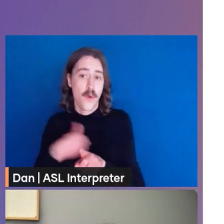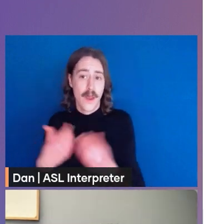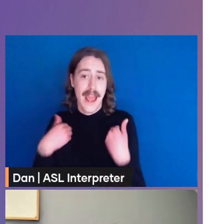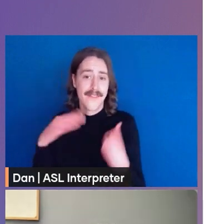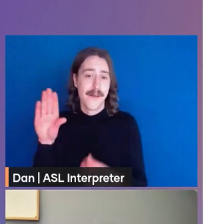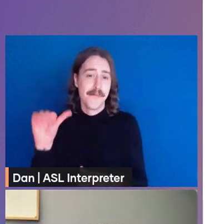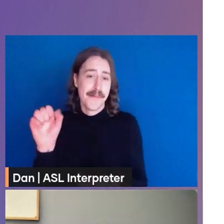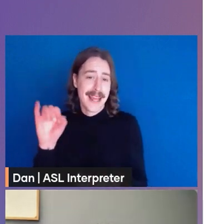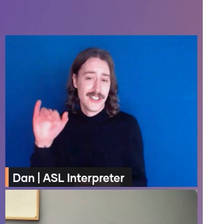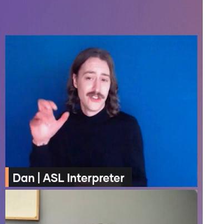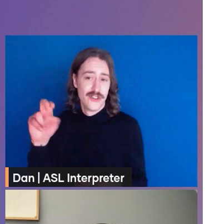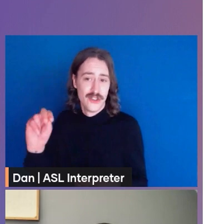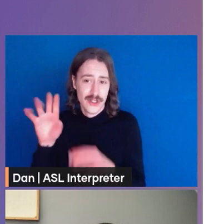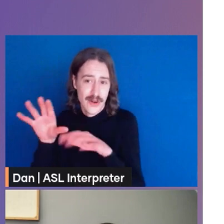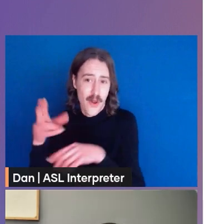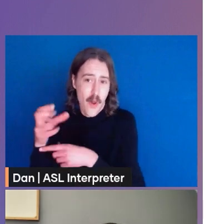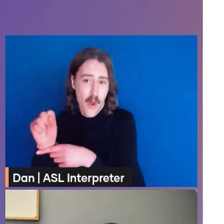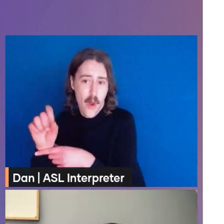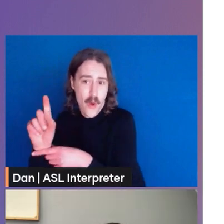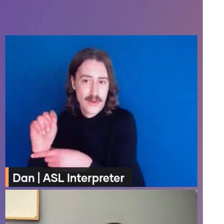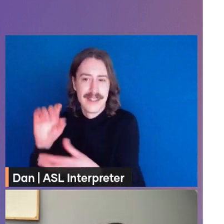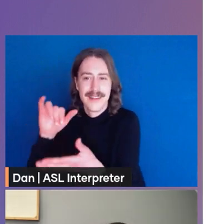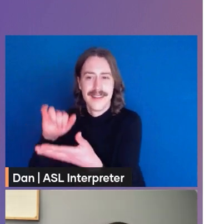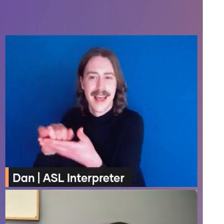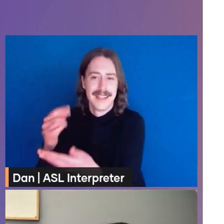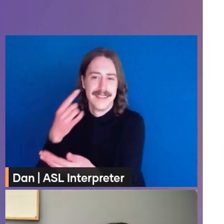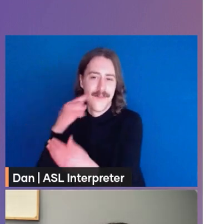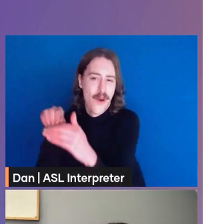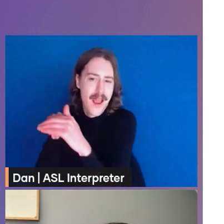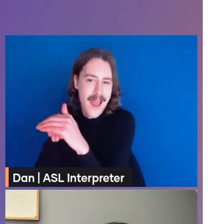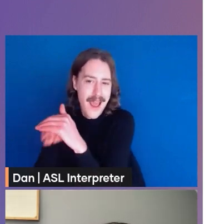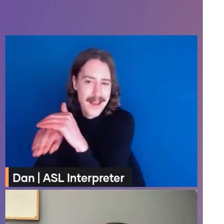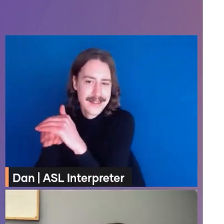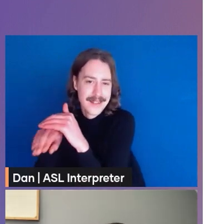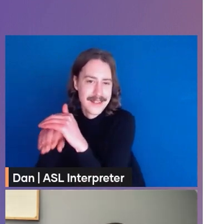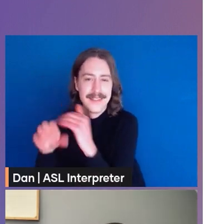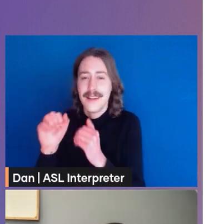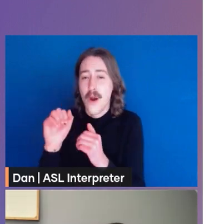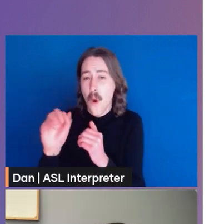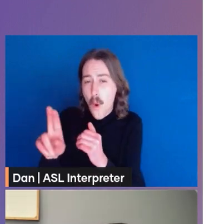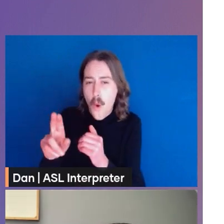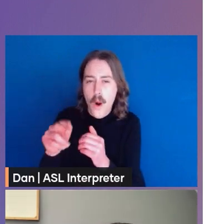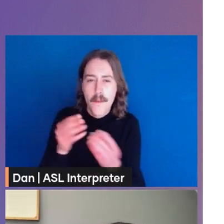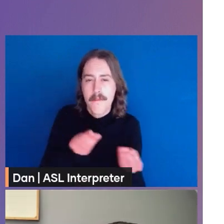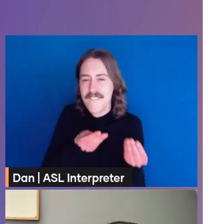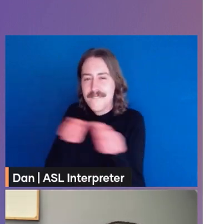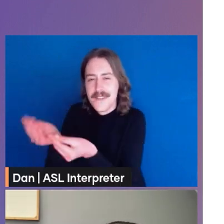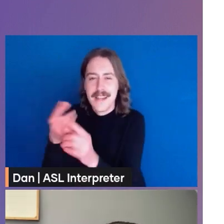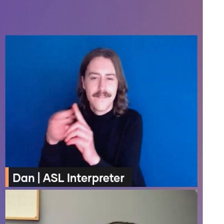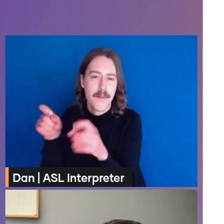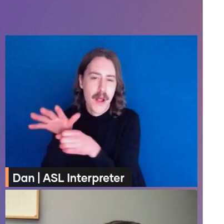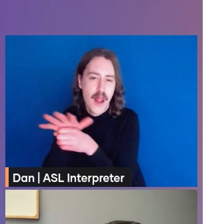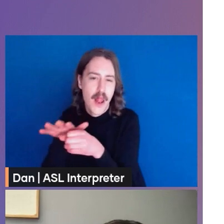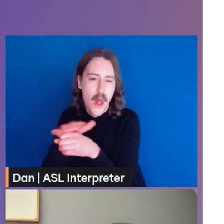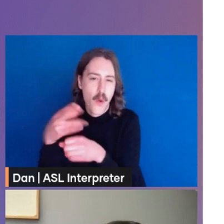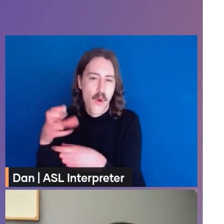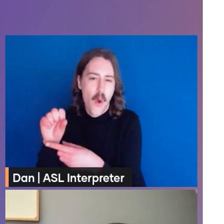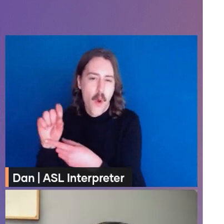SSH through for CLI access, or so we could port forward from our local host and access it through the UI.